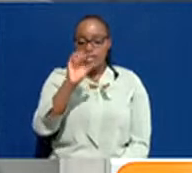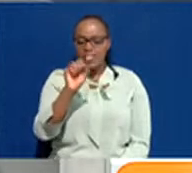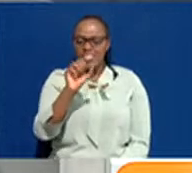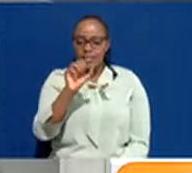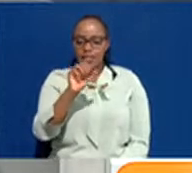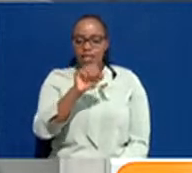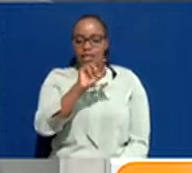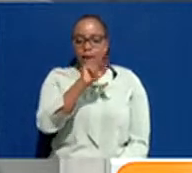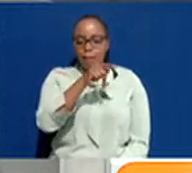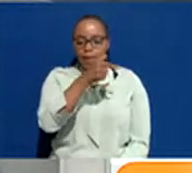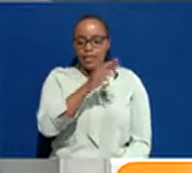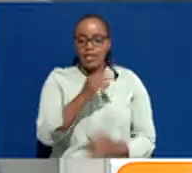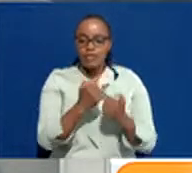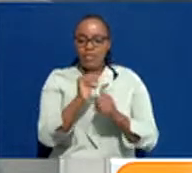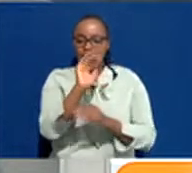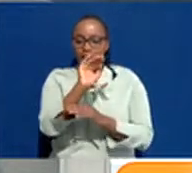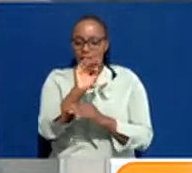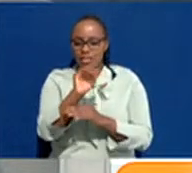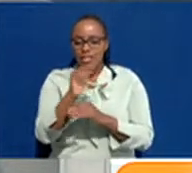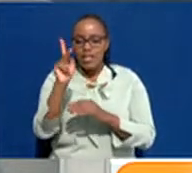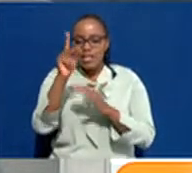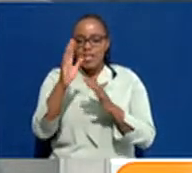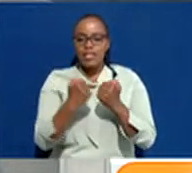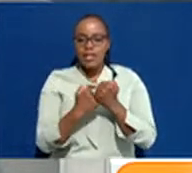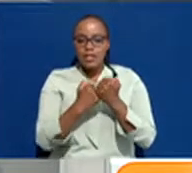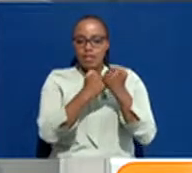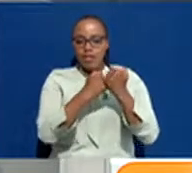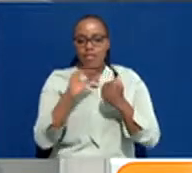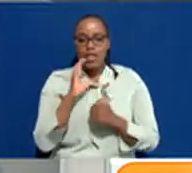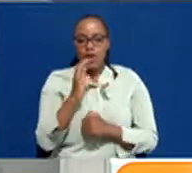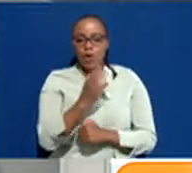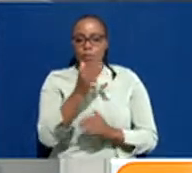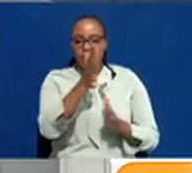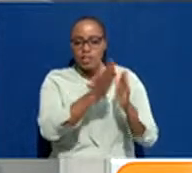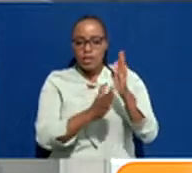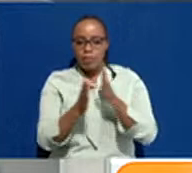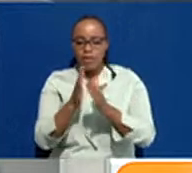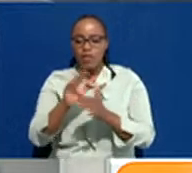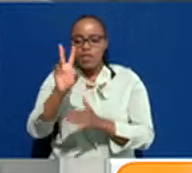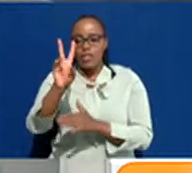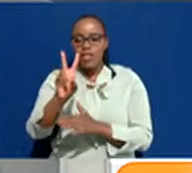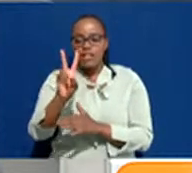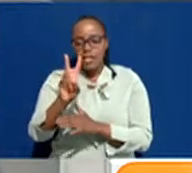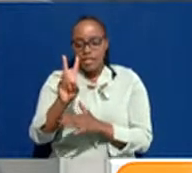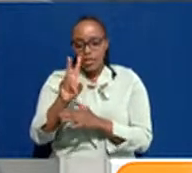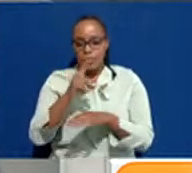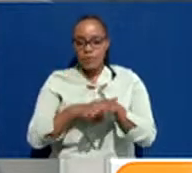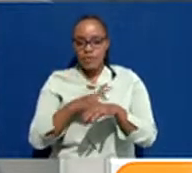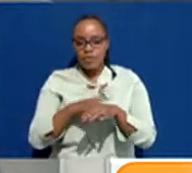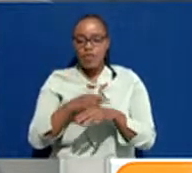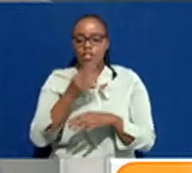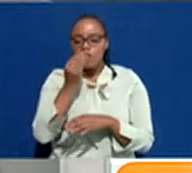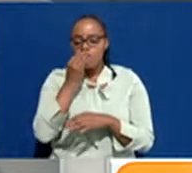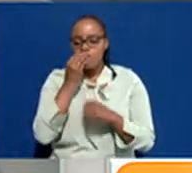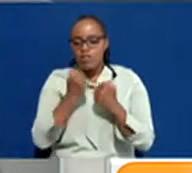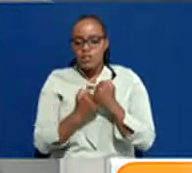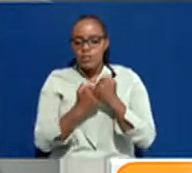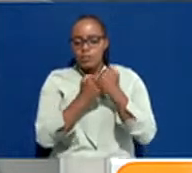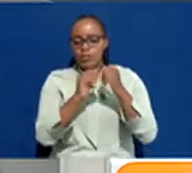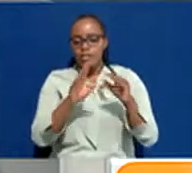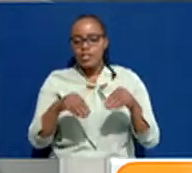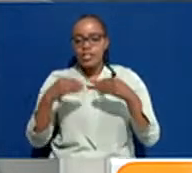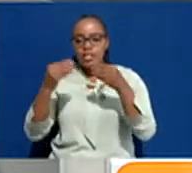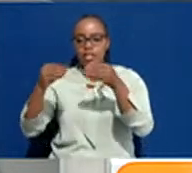more support from Kenyans of goodwill as the committee prepares for the second phase of relief food